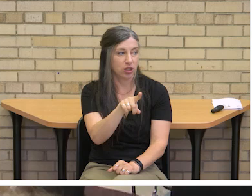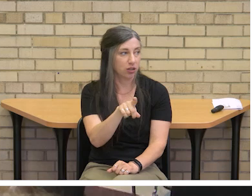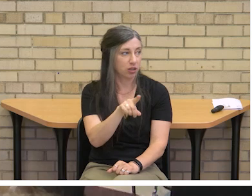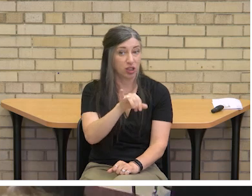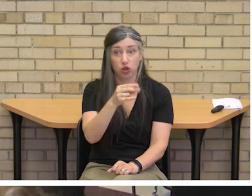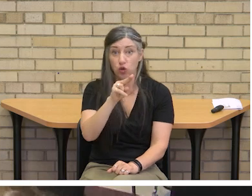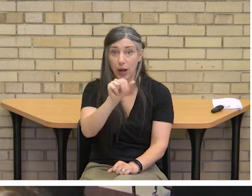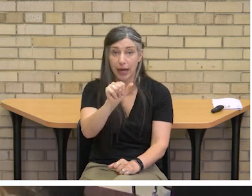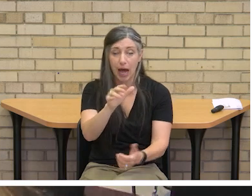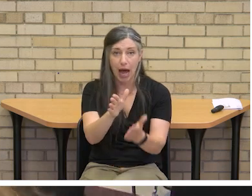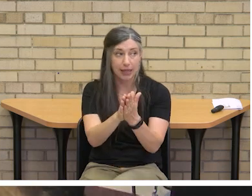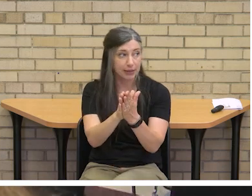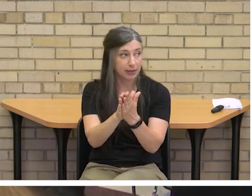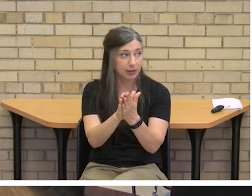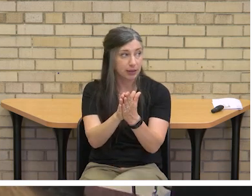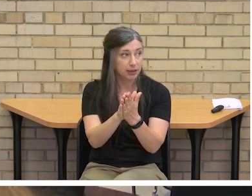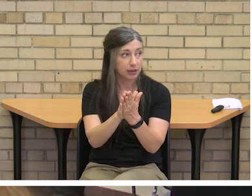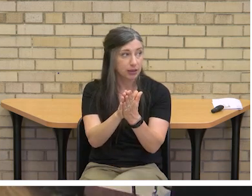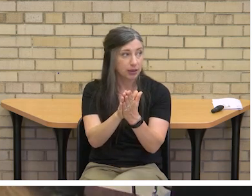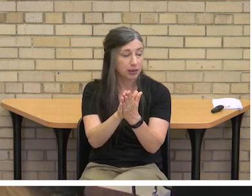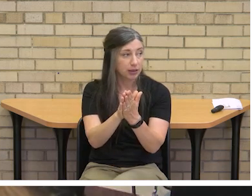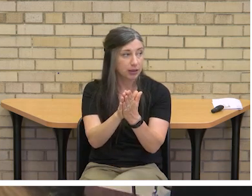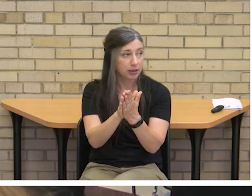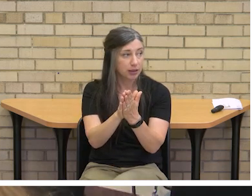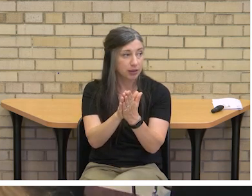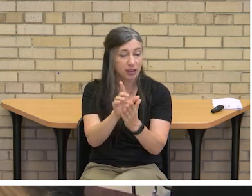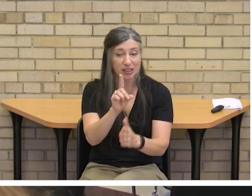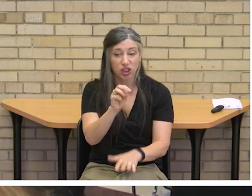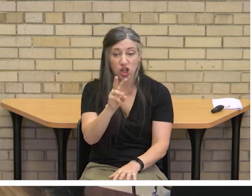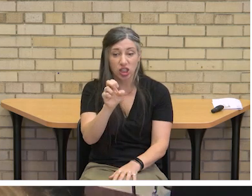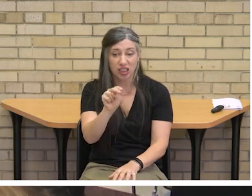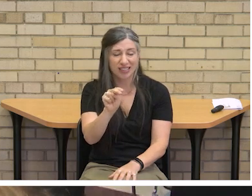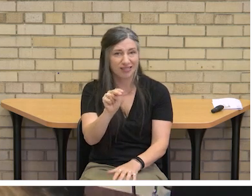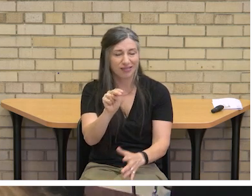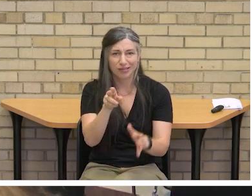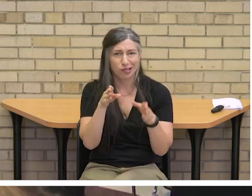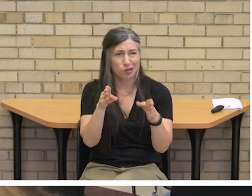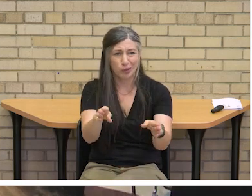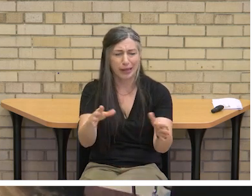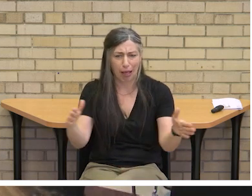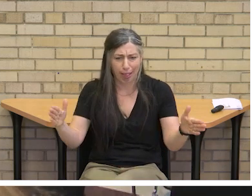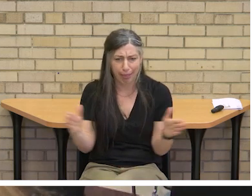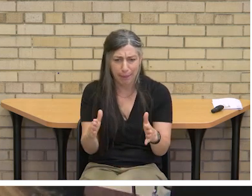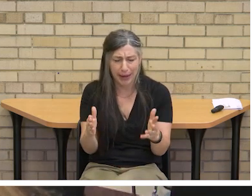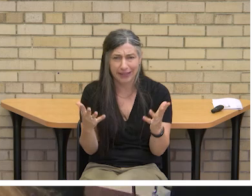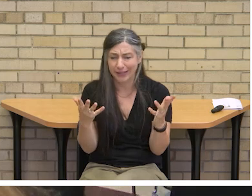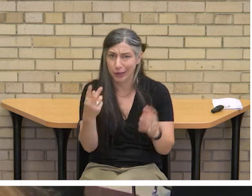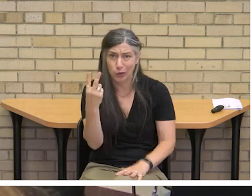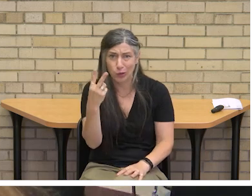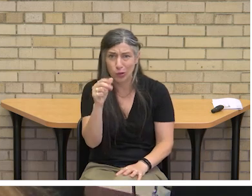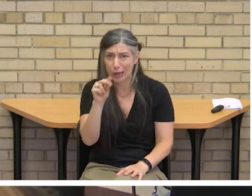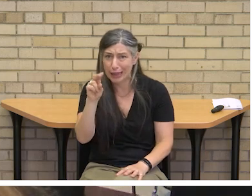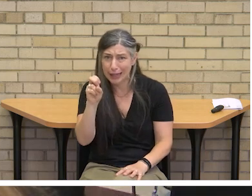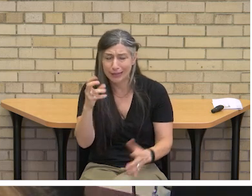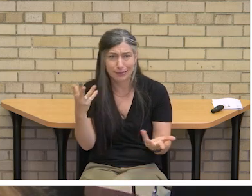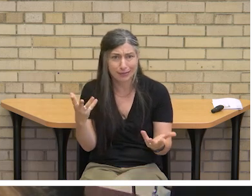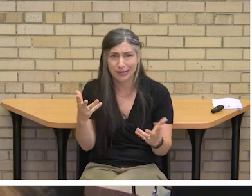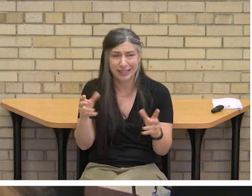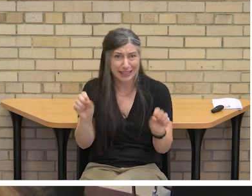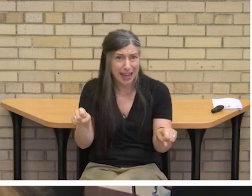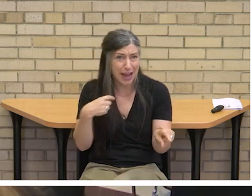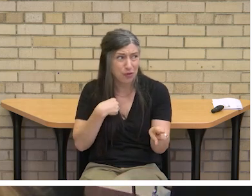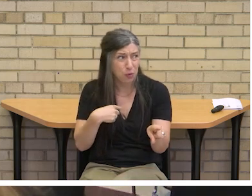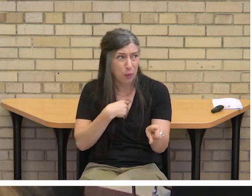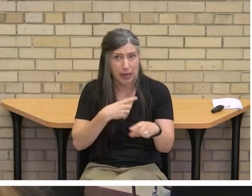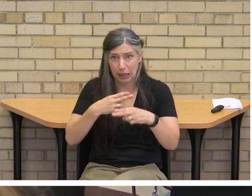Joanne on Zoom wants to know, so she says, Dawson Street's barely 2 lanes and trucks of all types impede traffic flow even more. Is it realistic